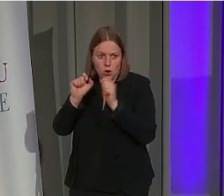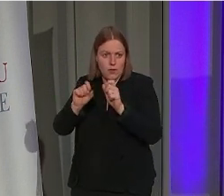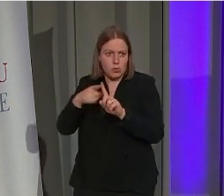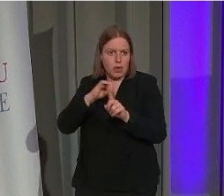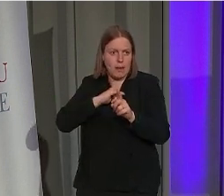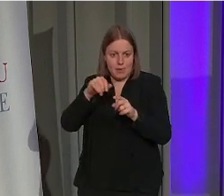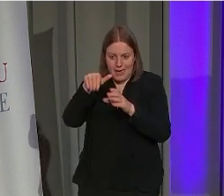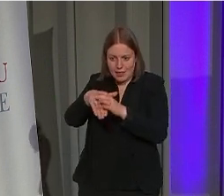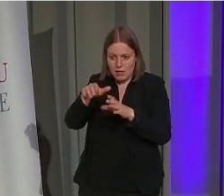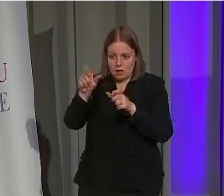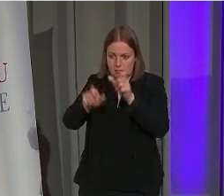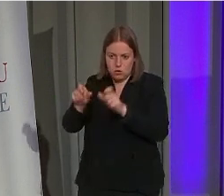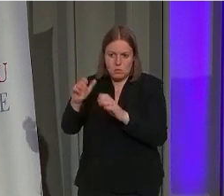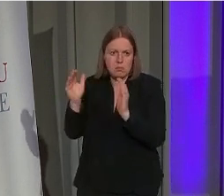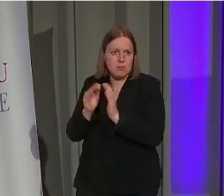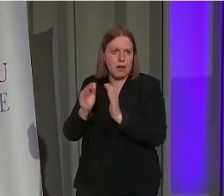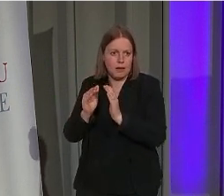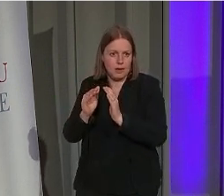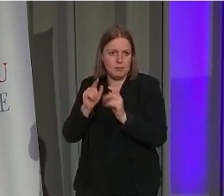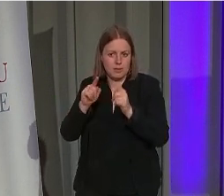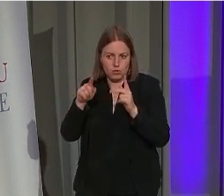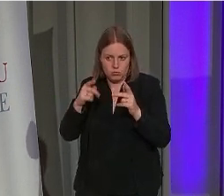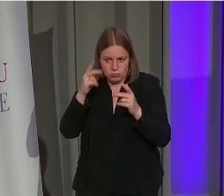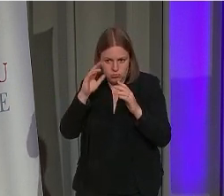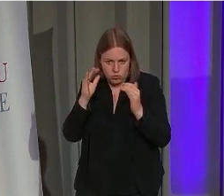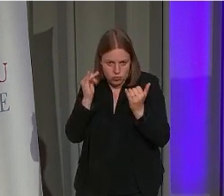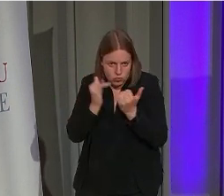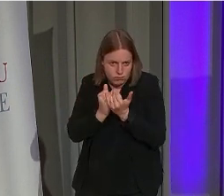be for everybody, for the different target